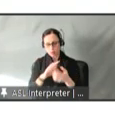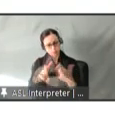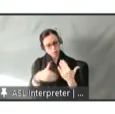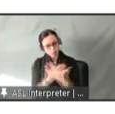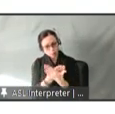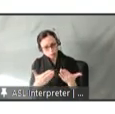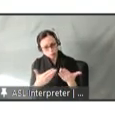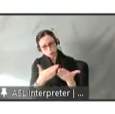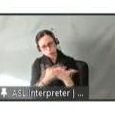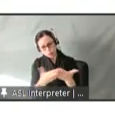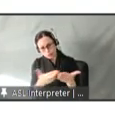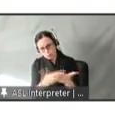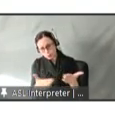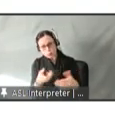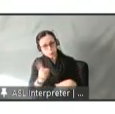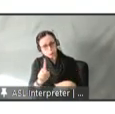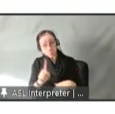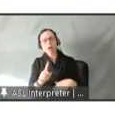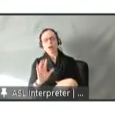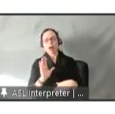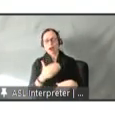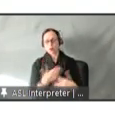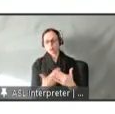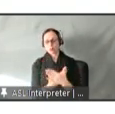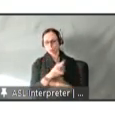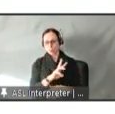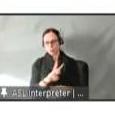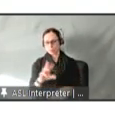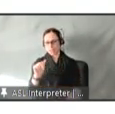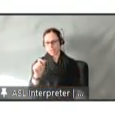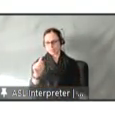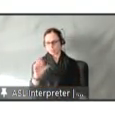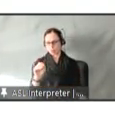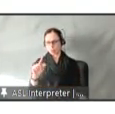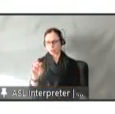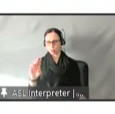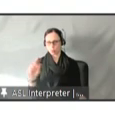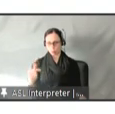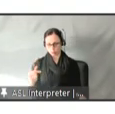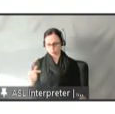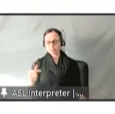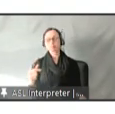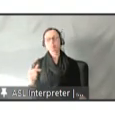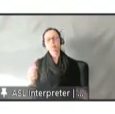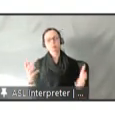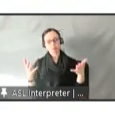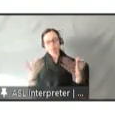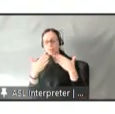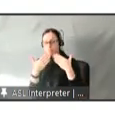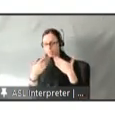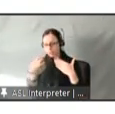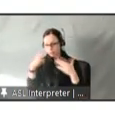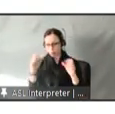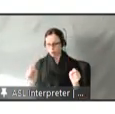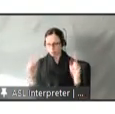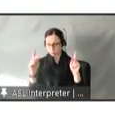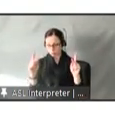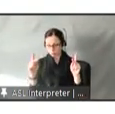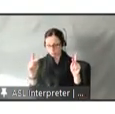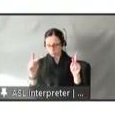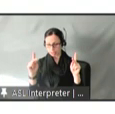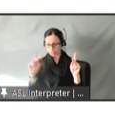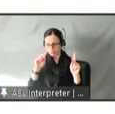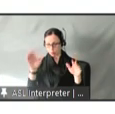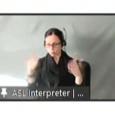can be found on our new redesigned website at asto.org. And with that, I'd like to thank you for the opportunity to provide